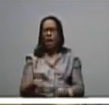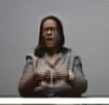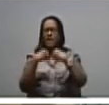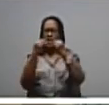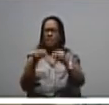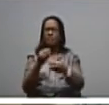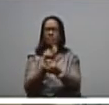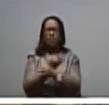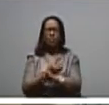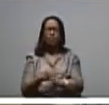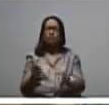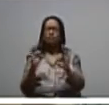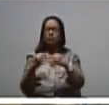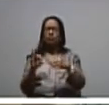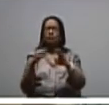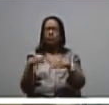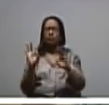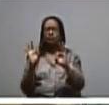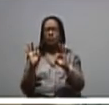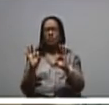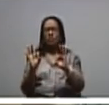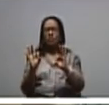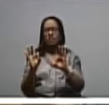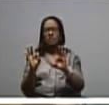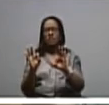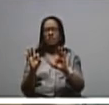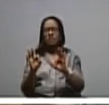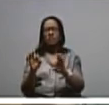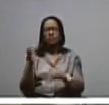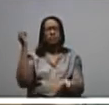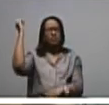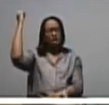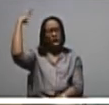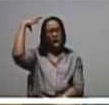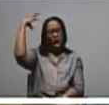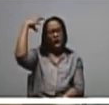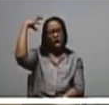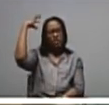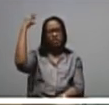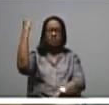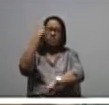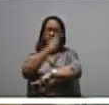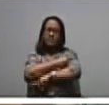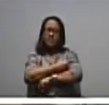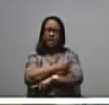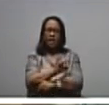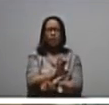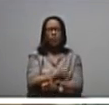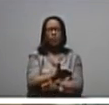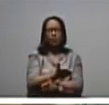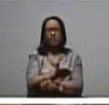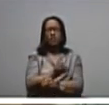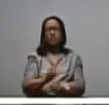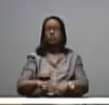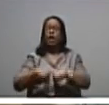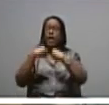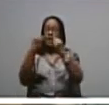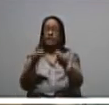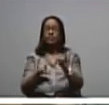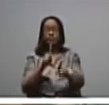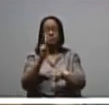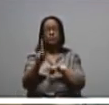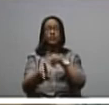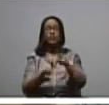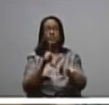and I gave away a little shaved ice to cool the people with plenty